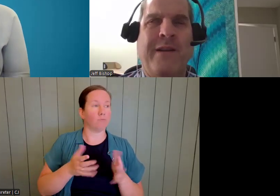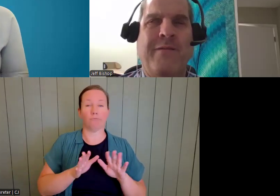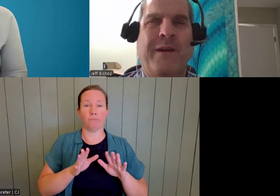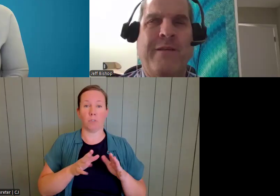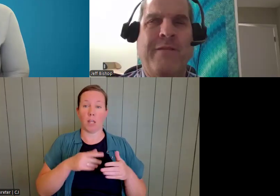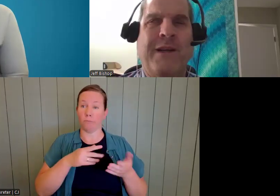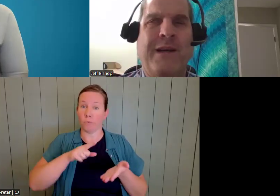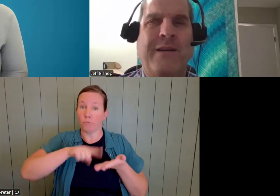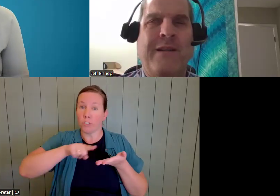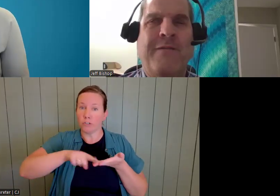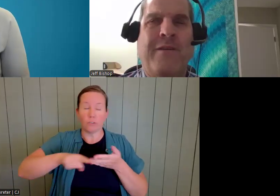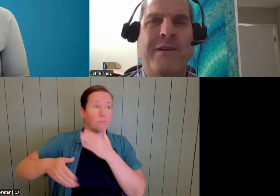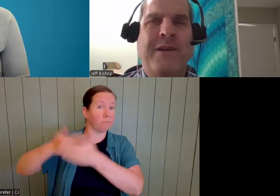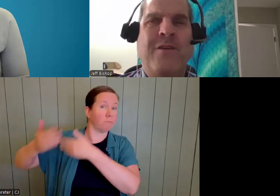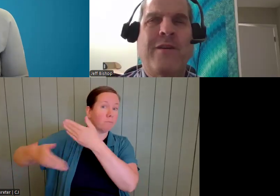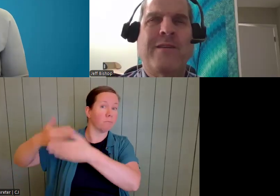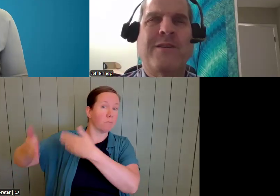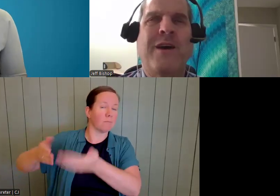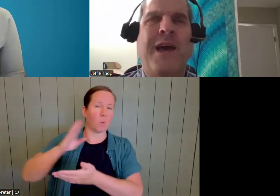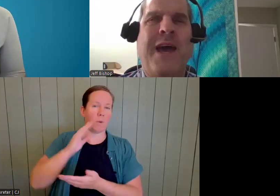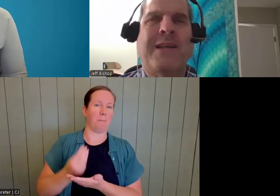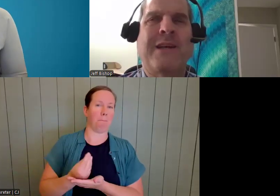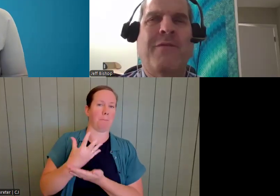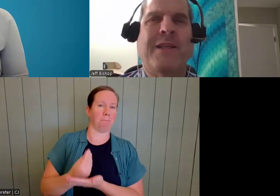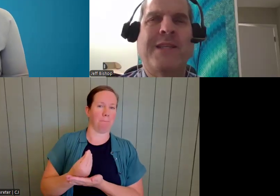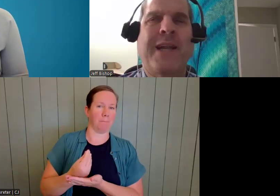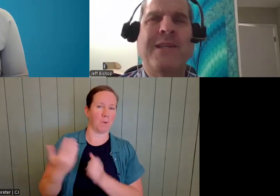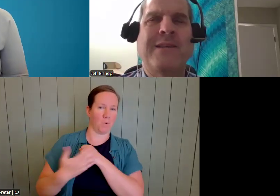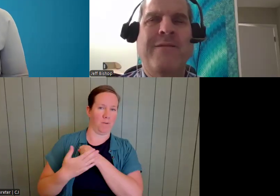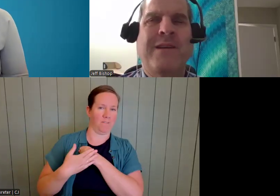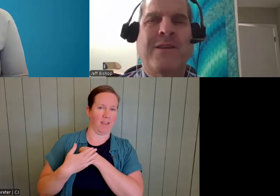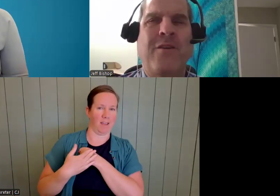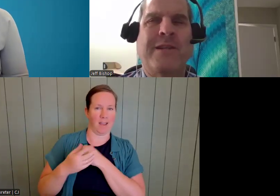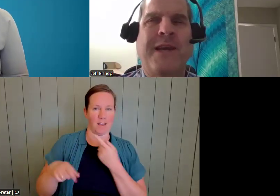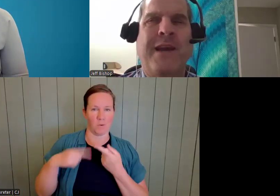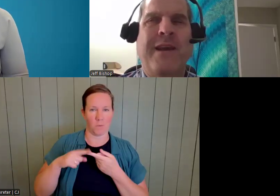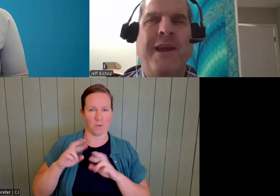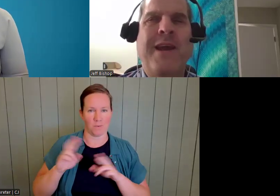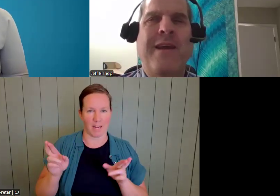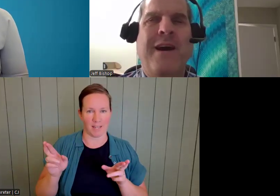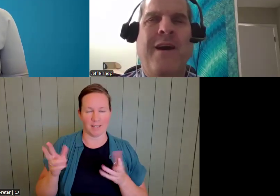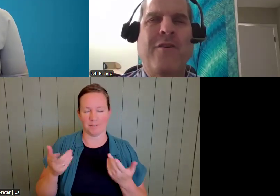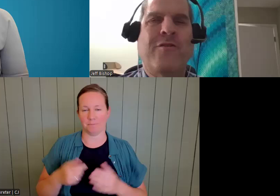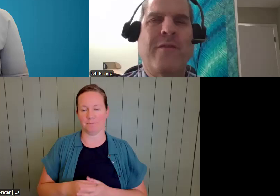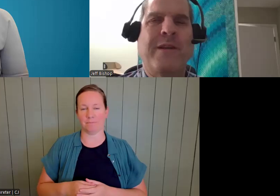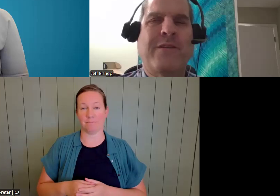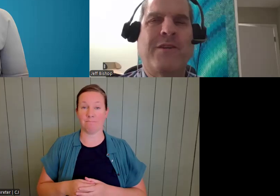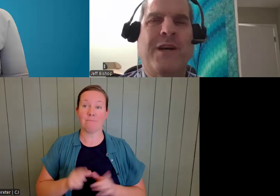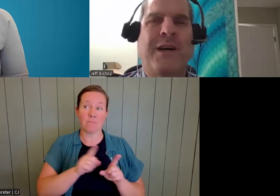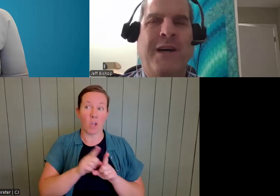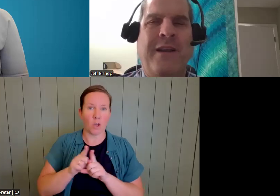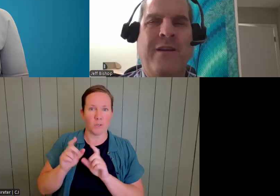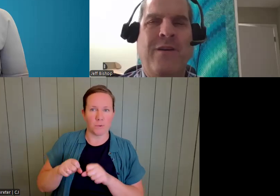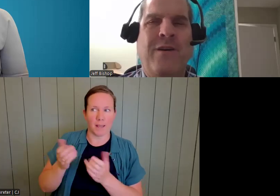out what it uh, found. You can also ask it for a status, so you can say, "Hey, I know you're doing